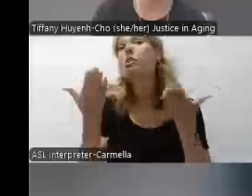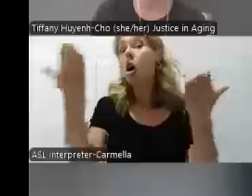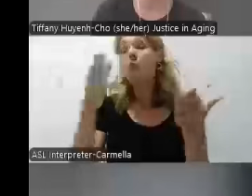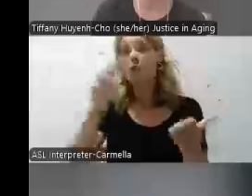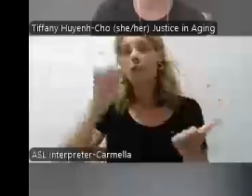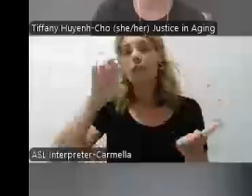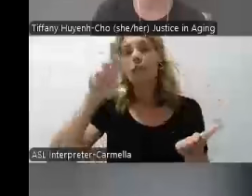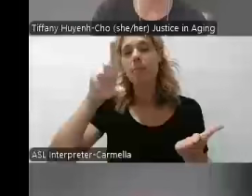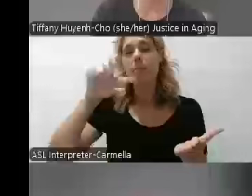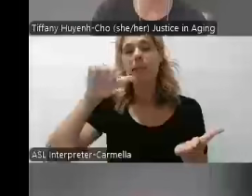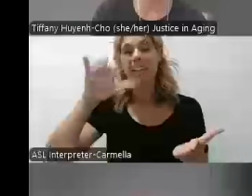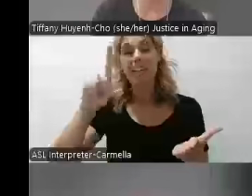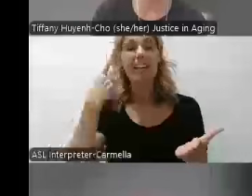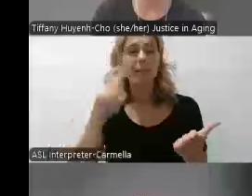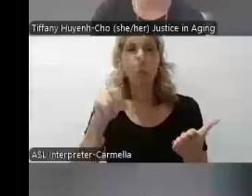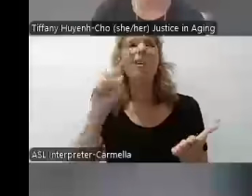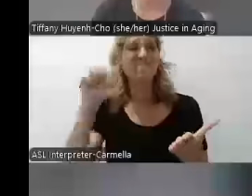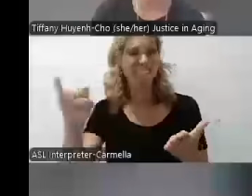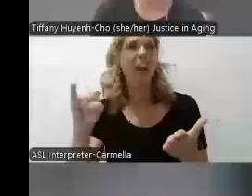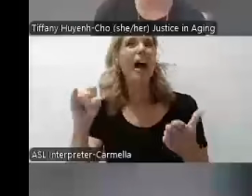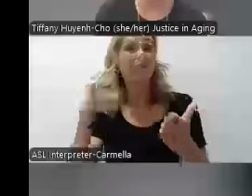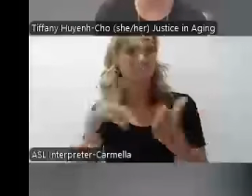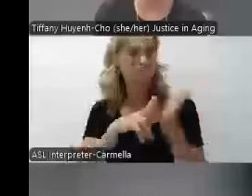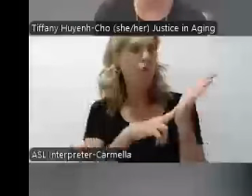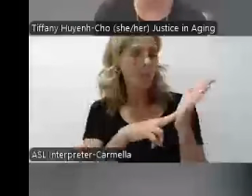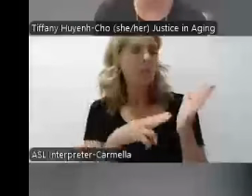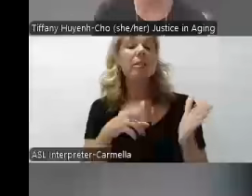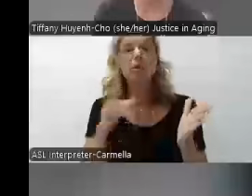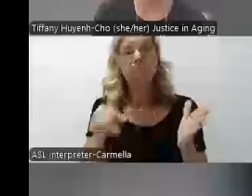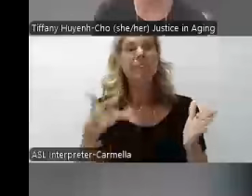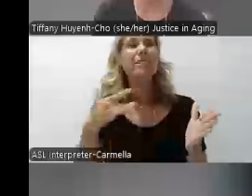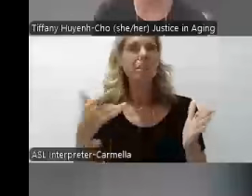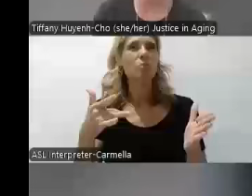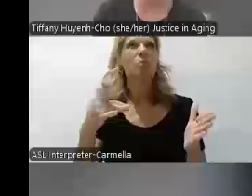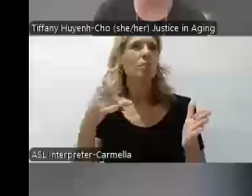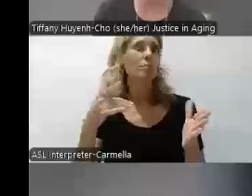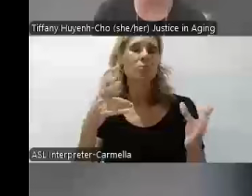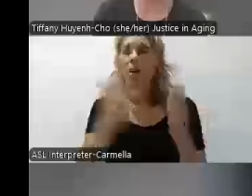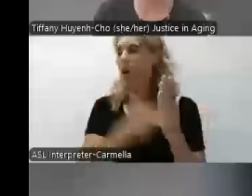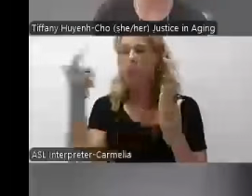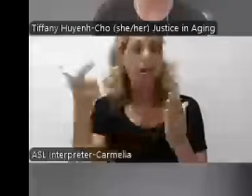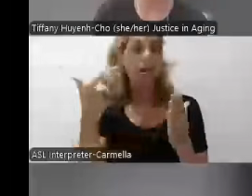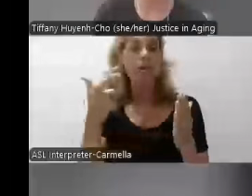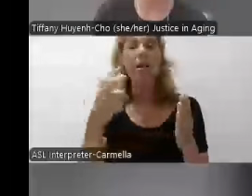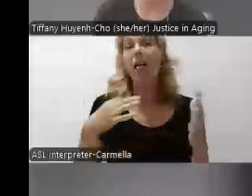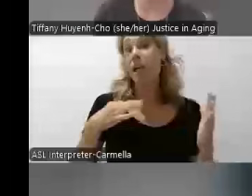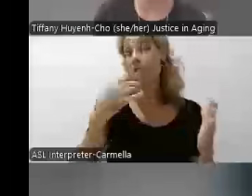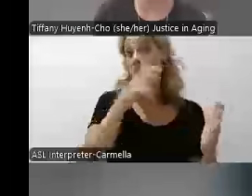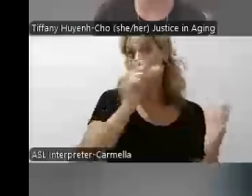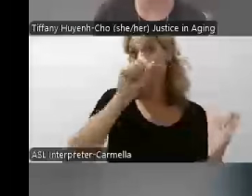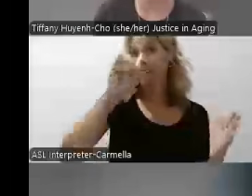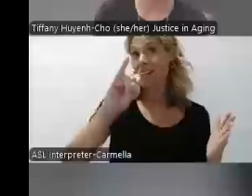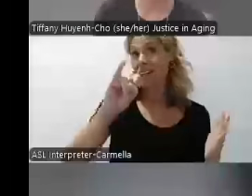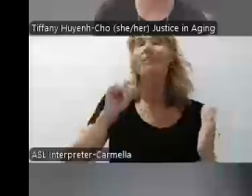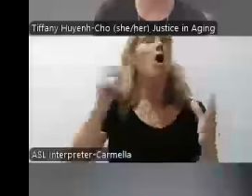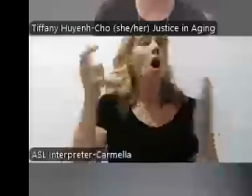for SSI enrollees, and so eligibility is usually automatic, where once somebody becomes eligible for SSI, then they're automatically